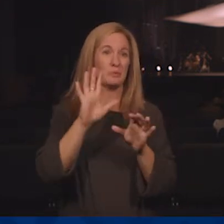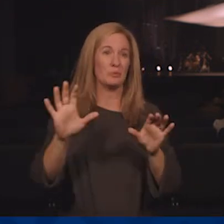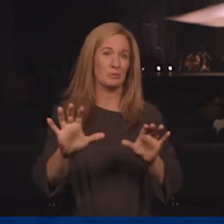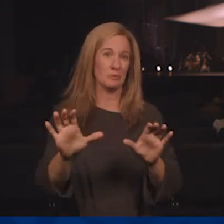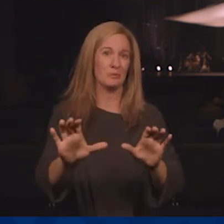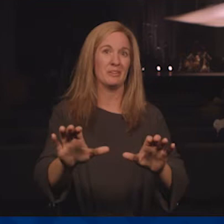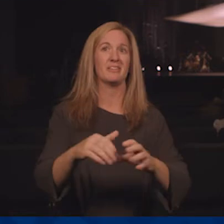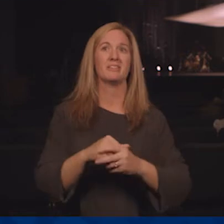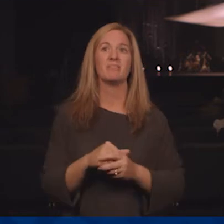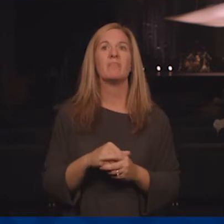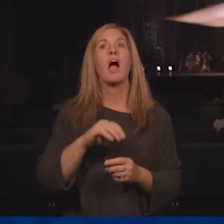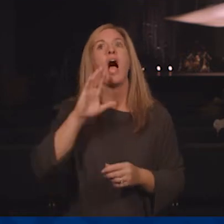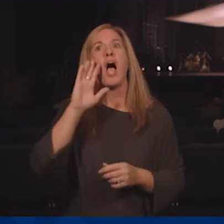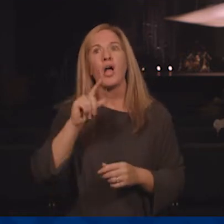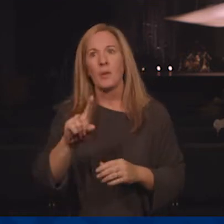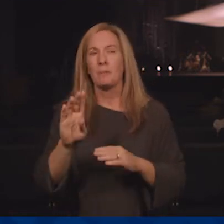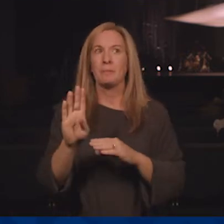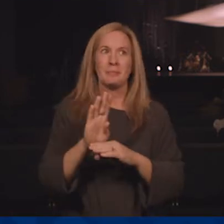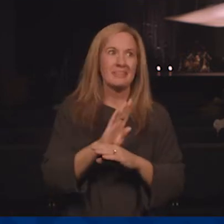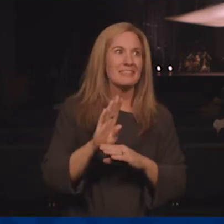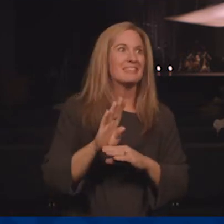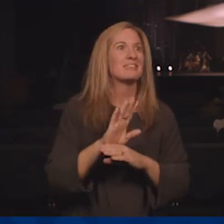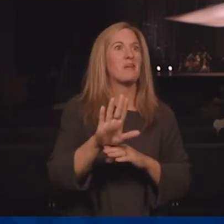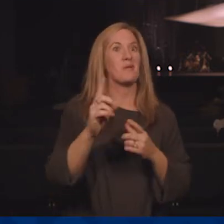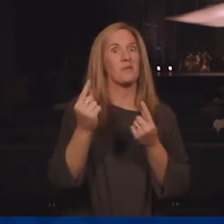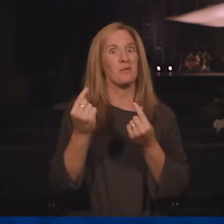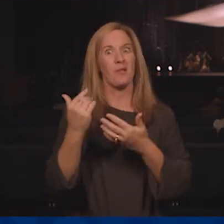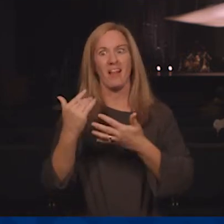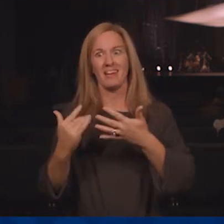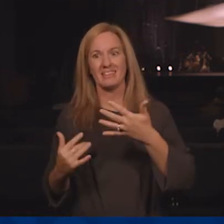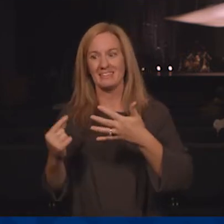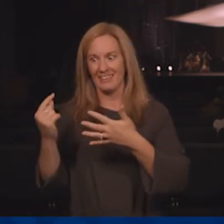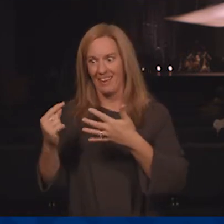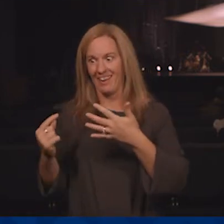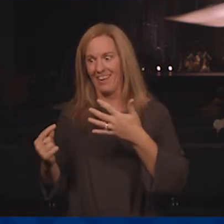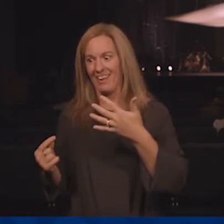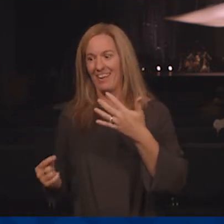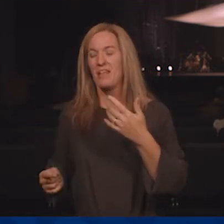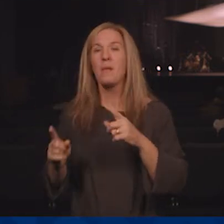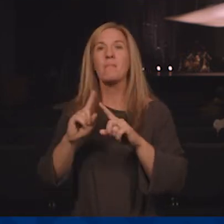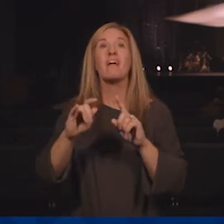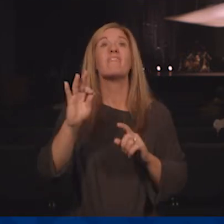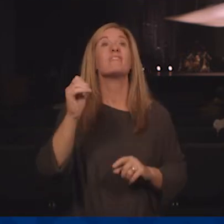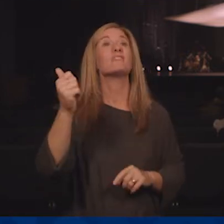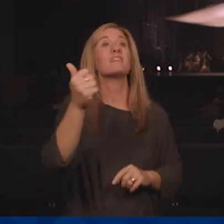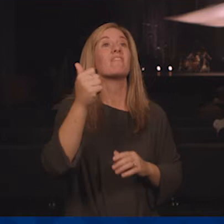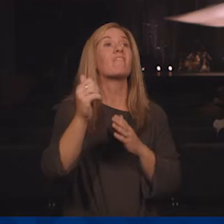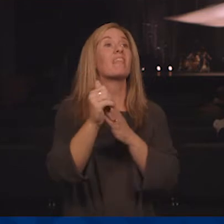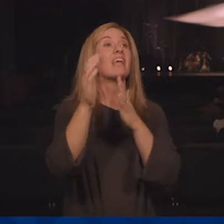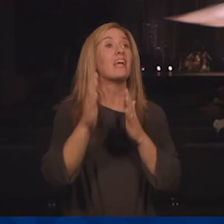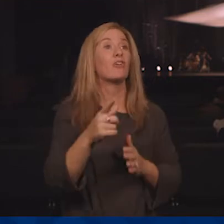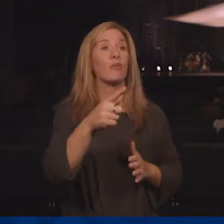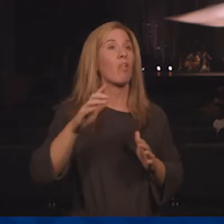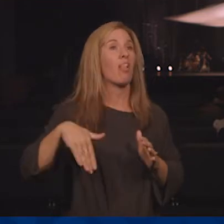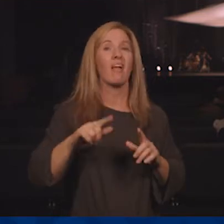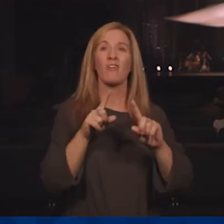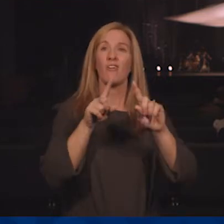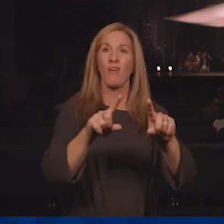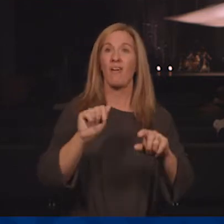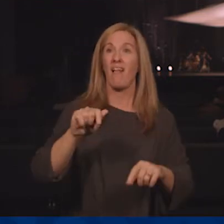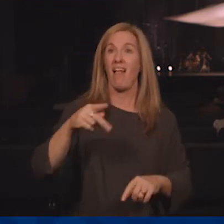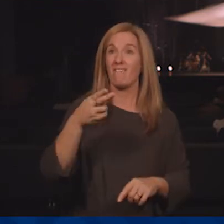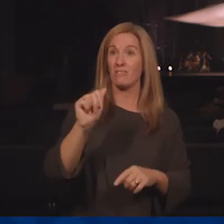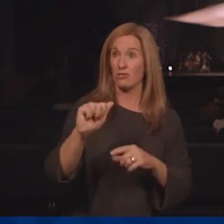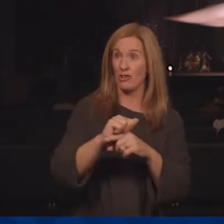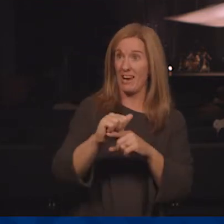I know you have a lot to do, but if you are a leader here and you have not yet gone to an Alpha training,